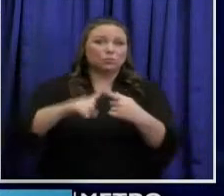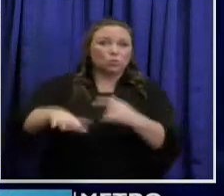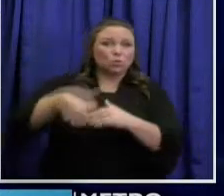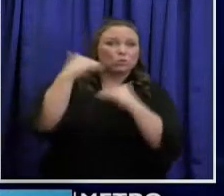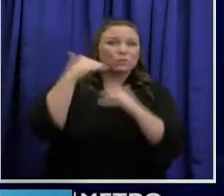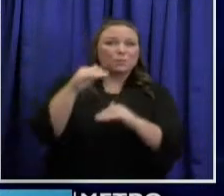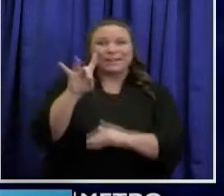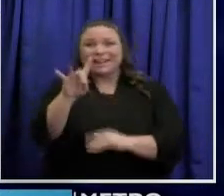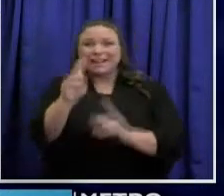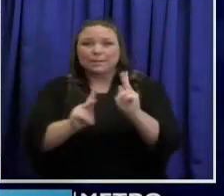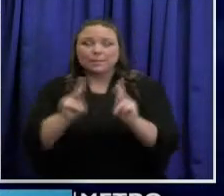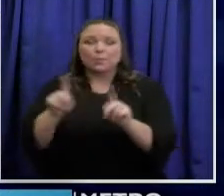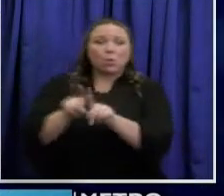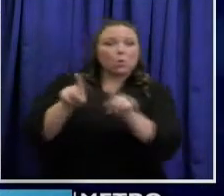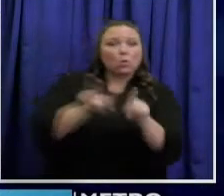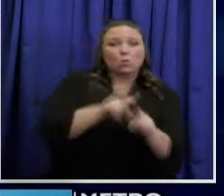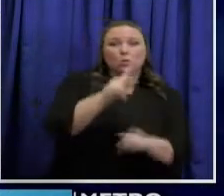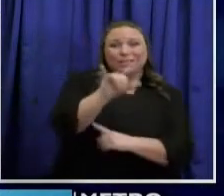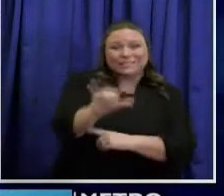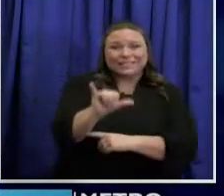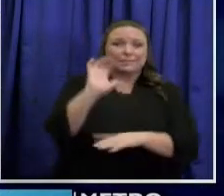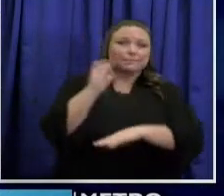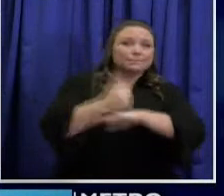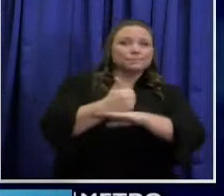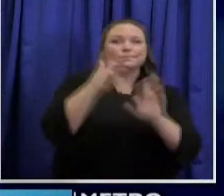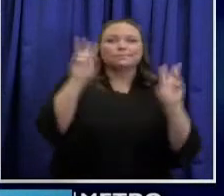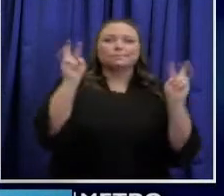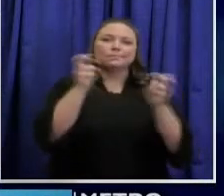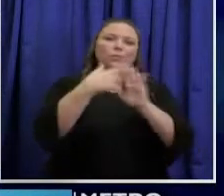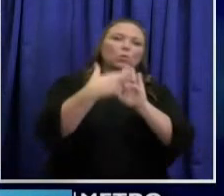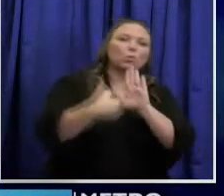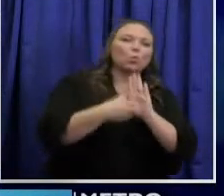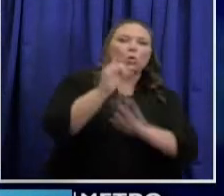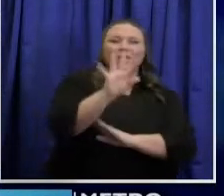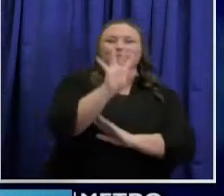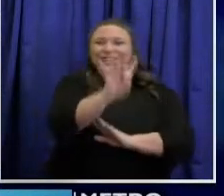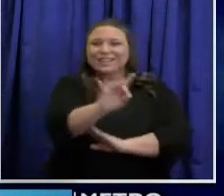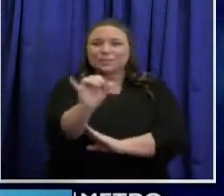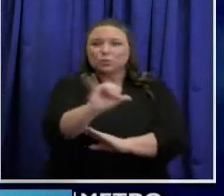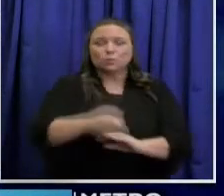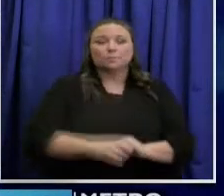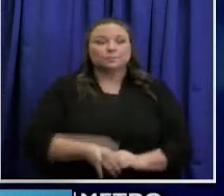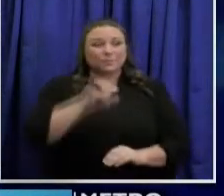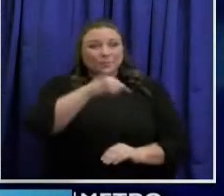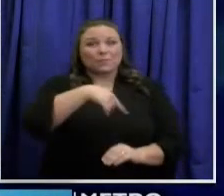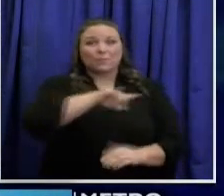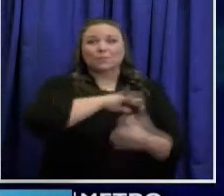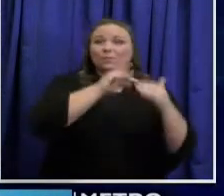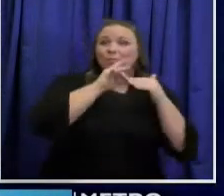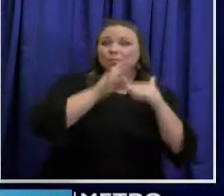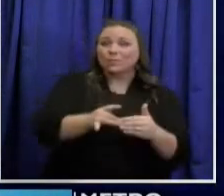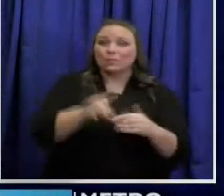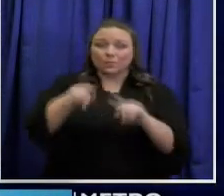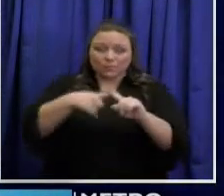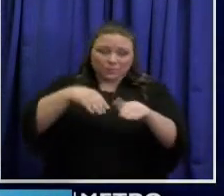people, and yesterday, Kentucky announced a rule of 8 as well. The rule of 8 needs to be our guide as